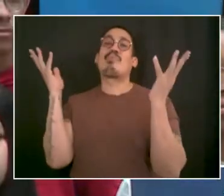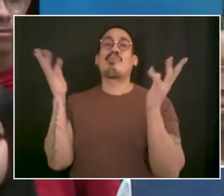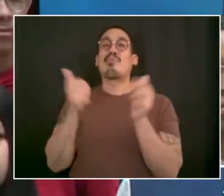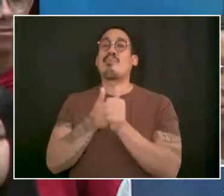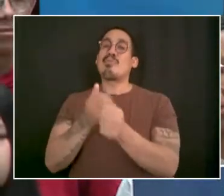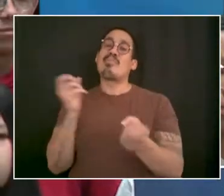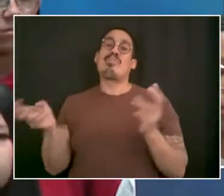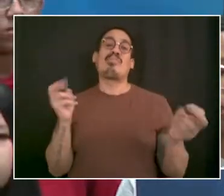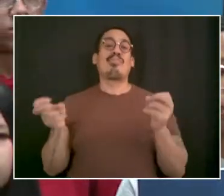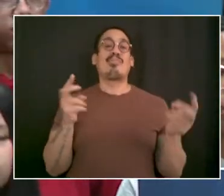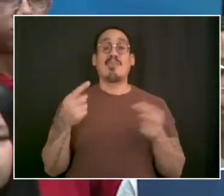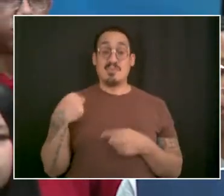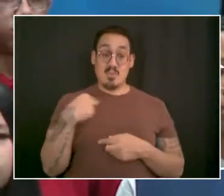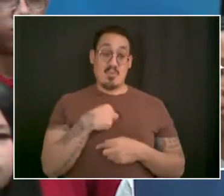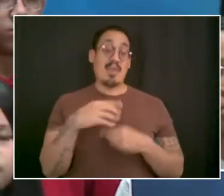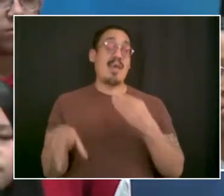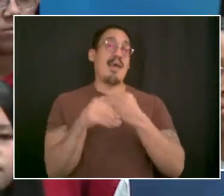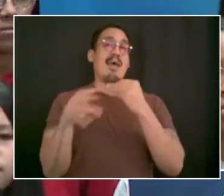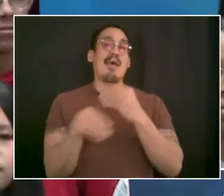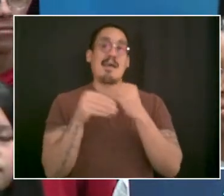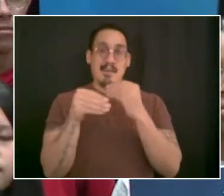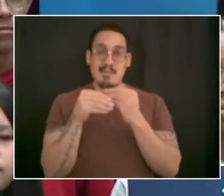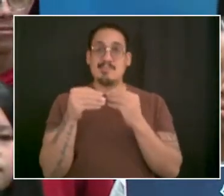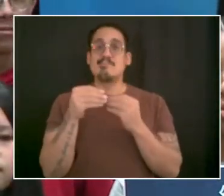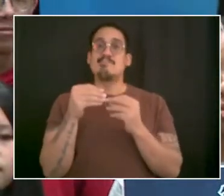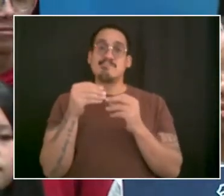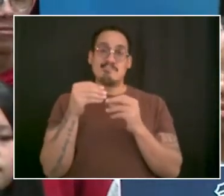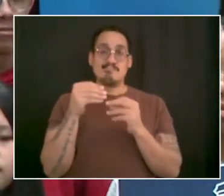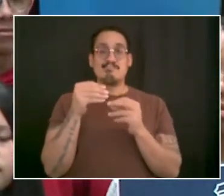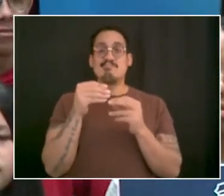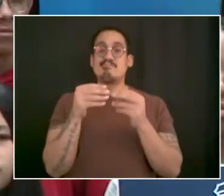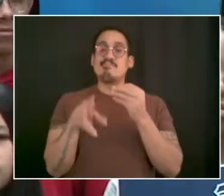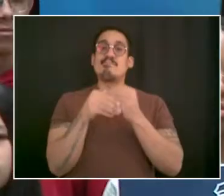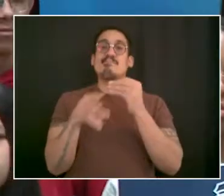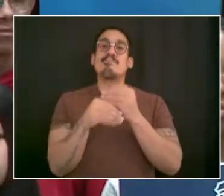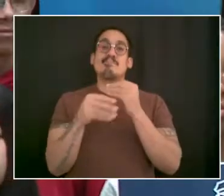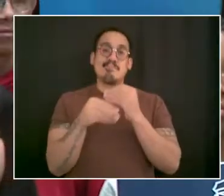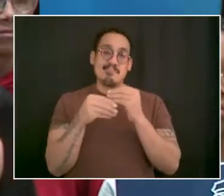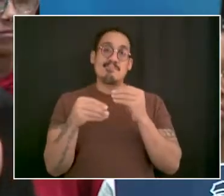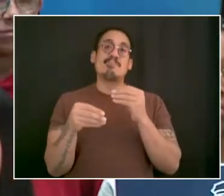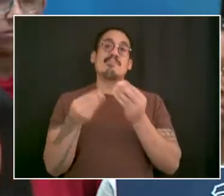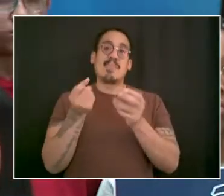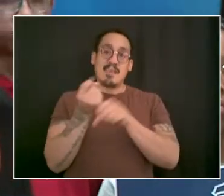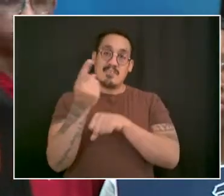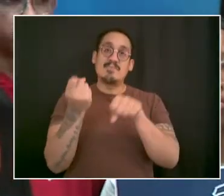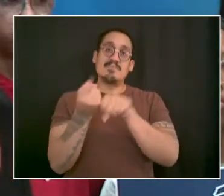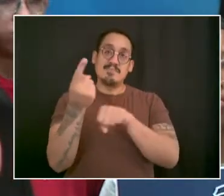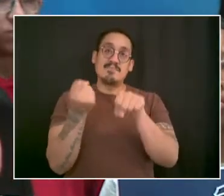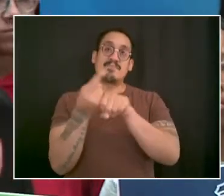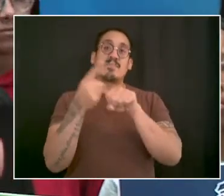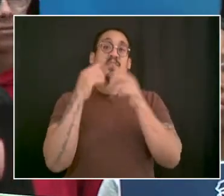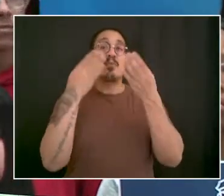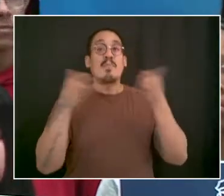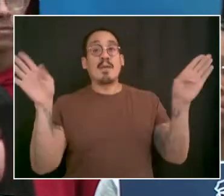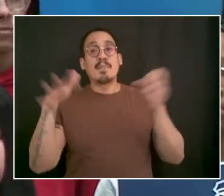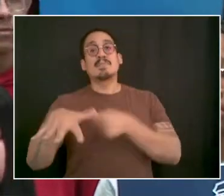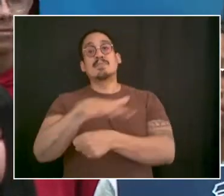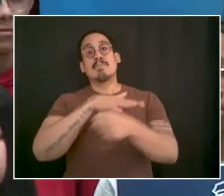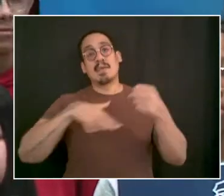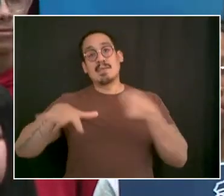funding every fiscal year to continue targeting cleaning of public spaces in areas with persistent